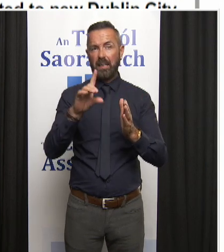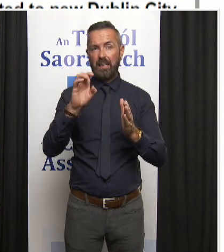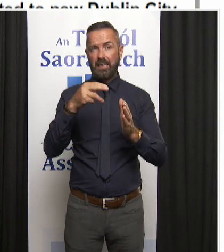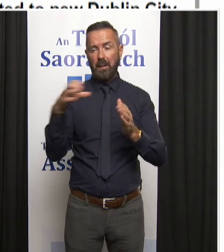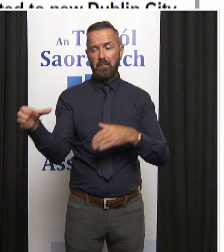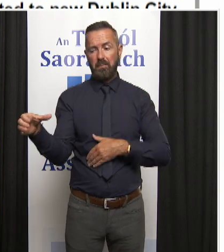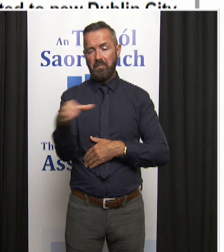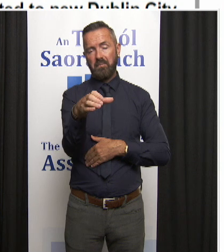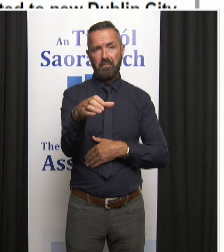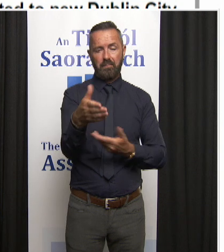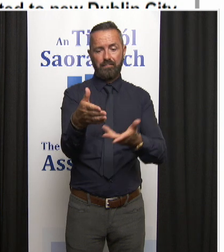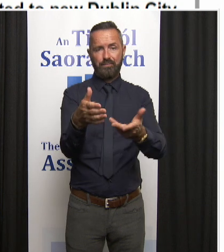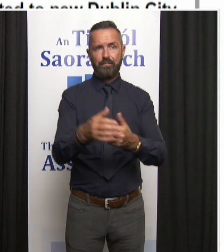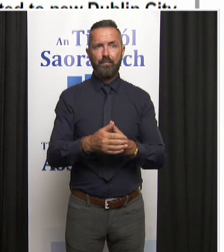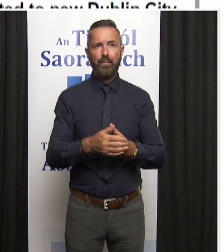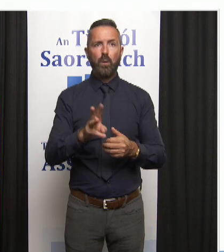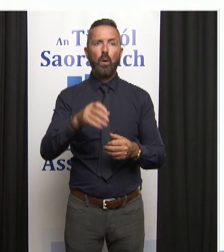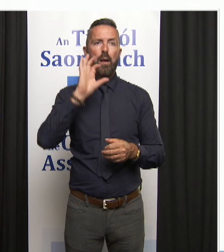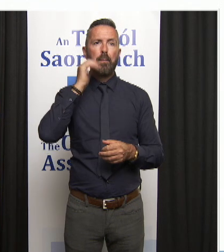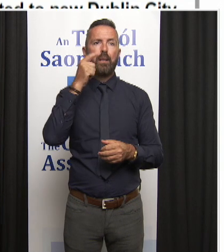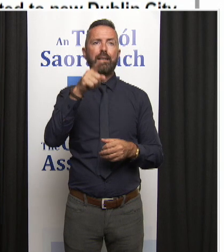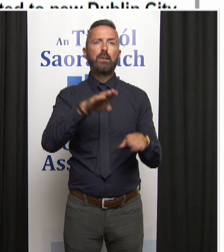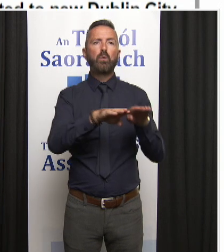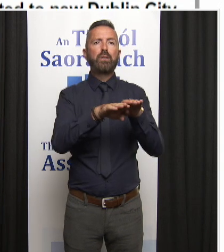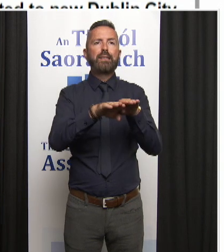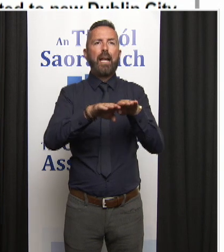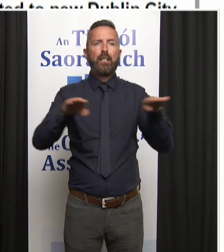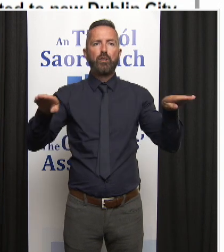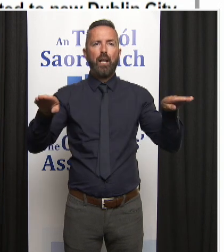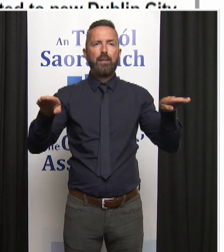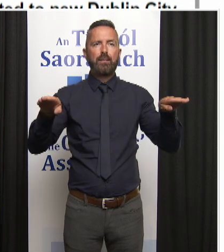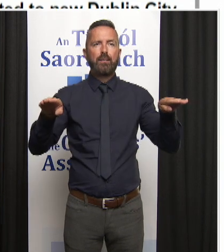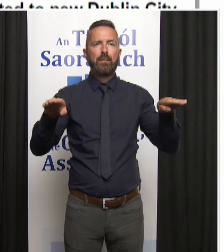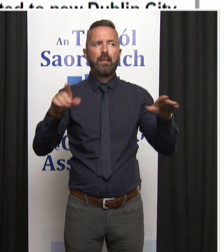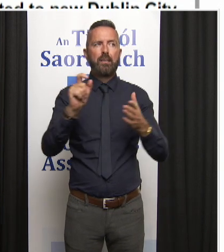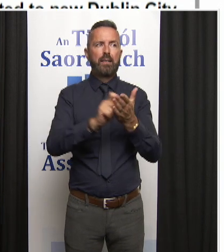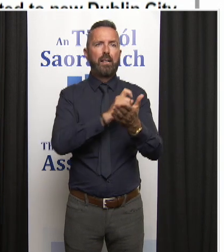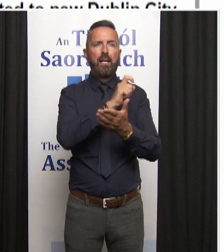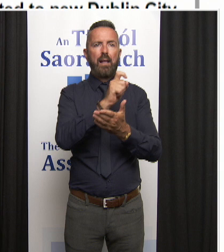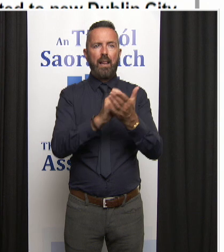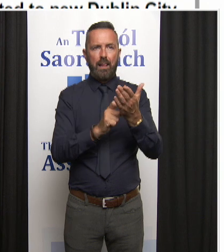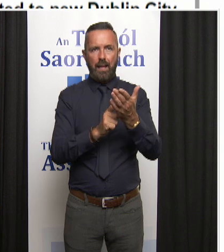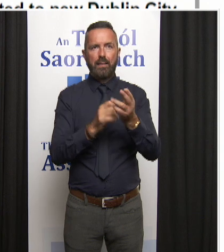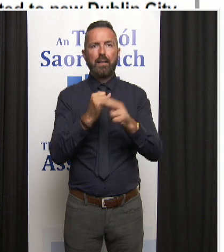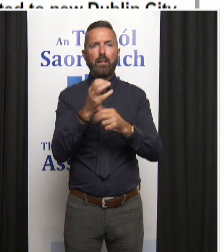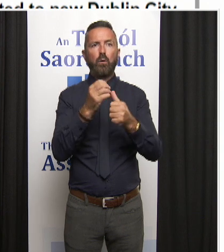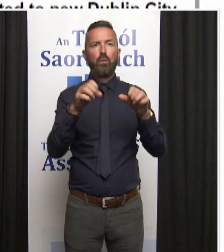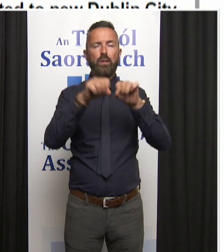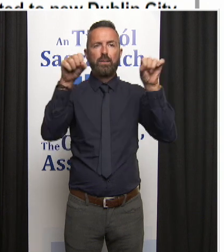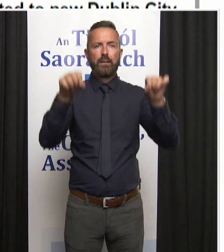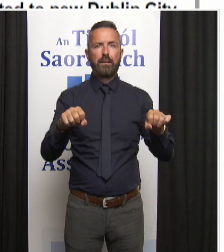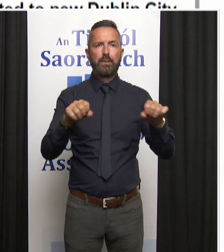reasoning behind that was that this would standardise the election as in other